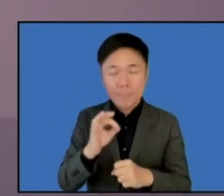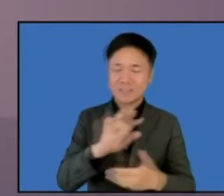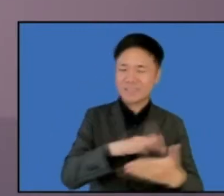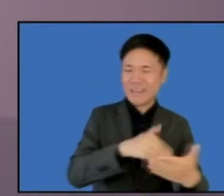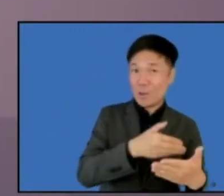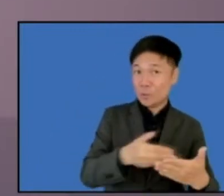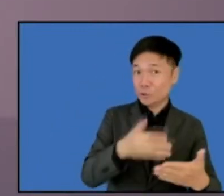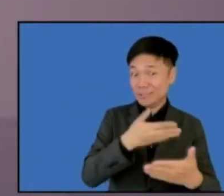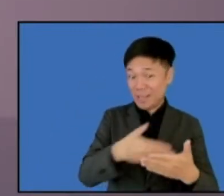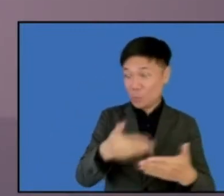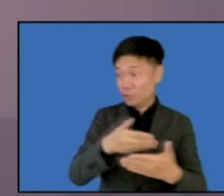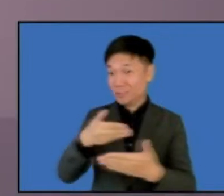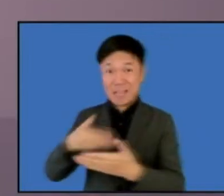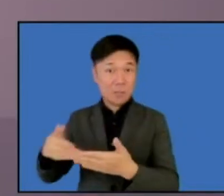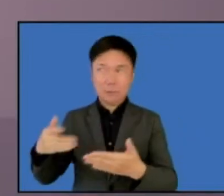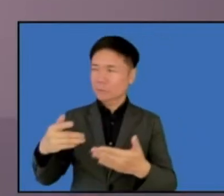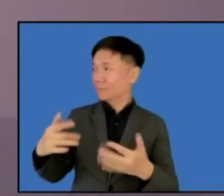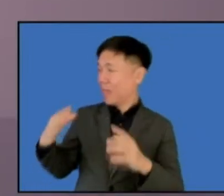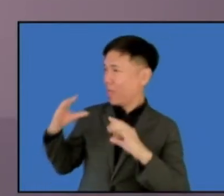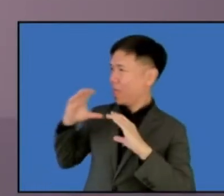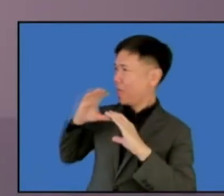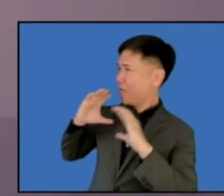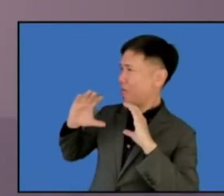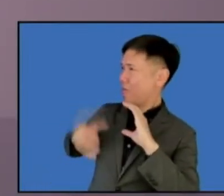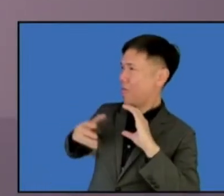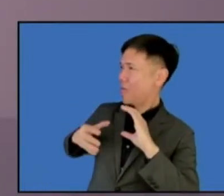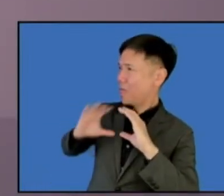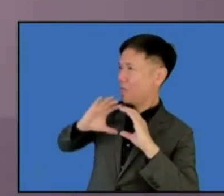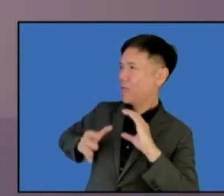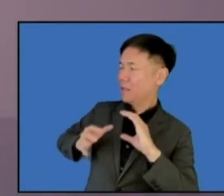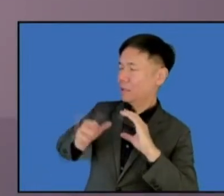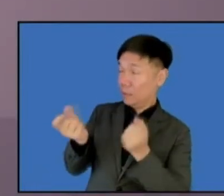practices of engagement of women migrants' rights